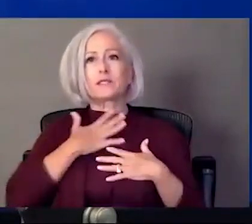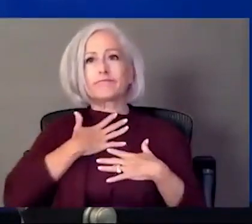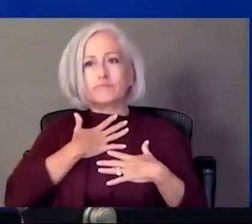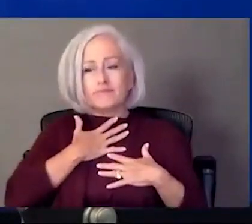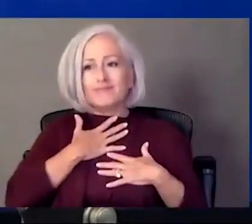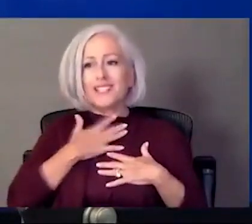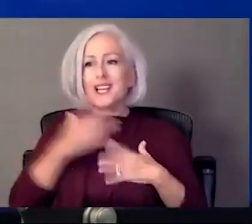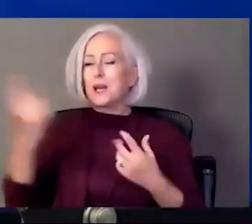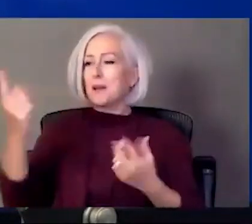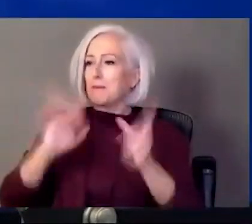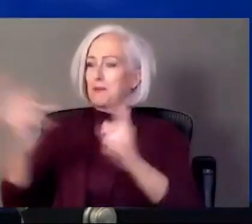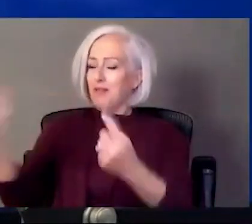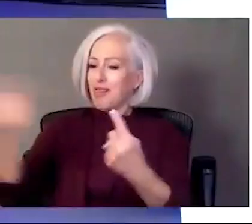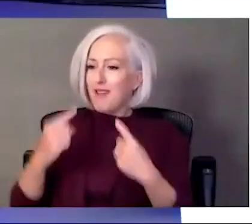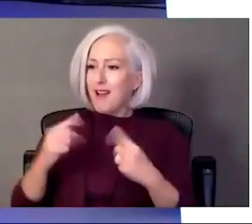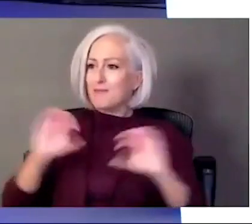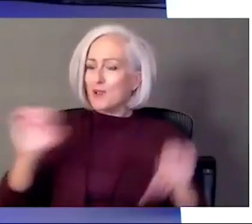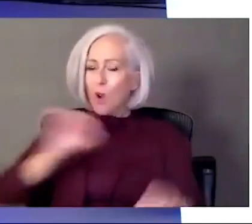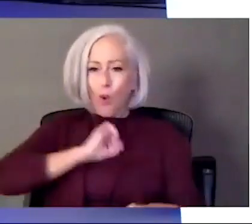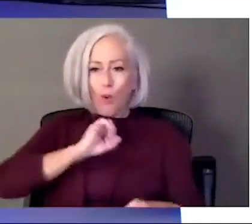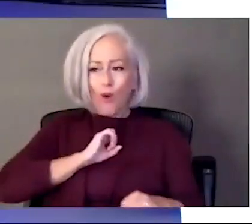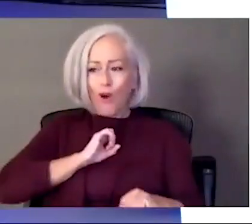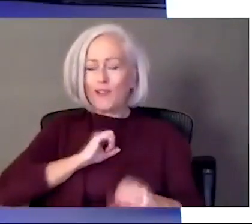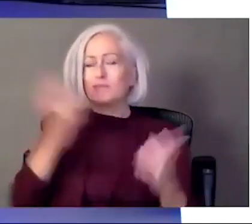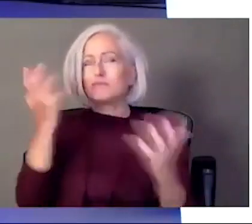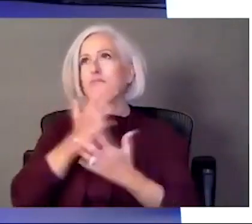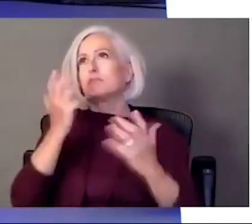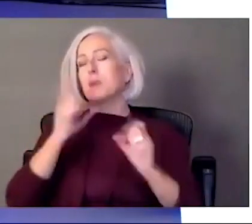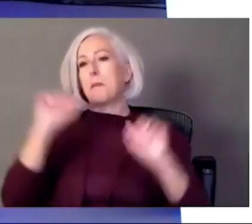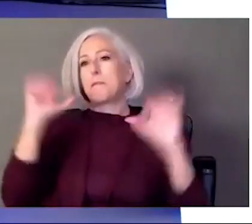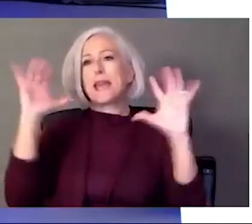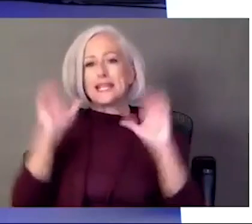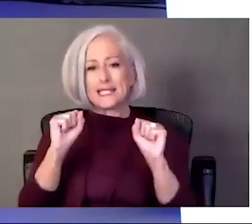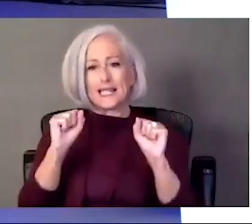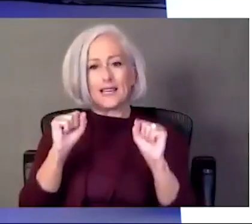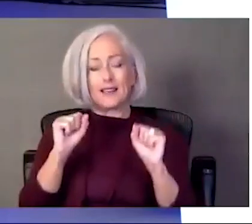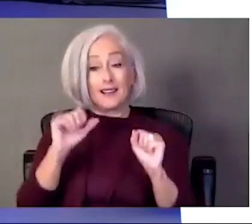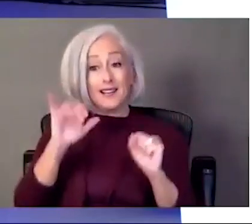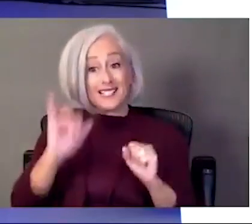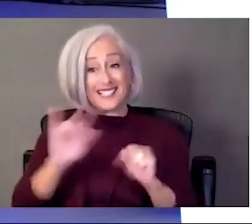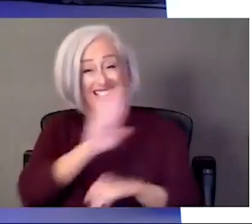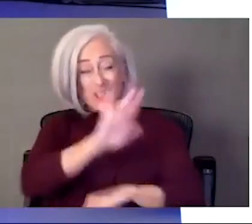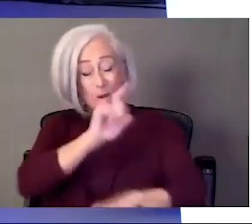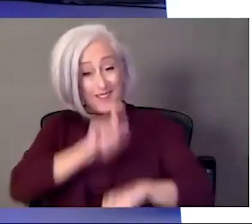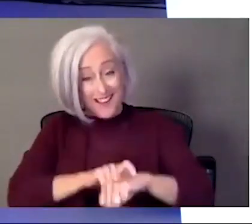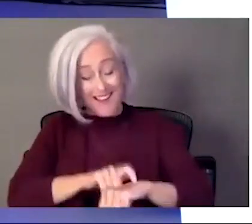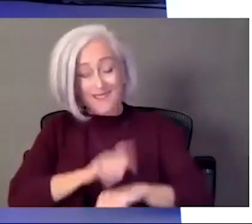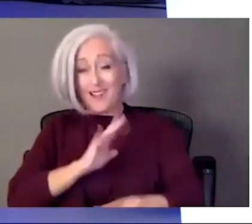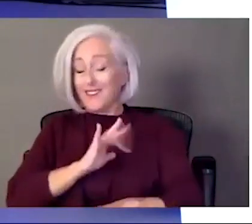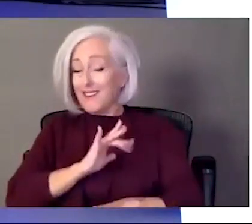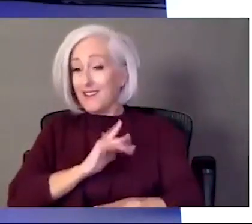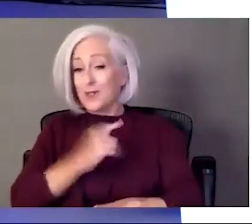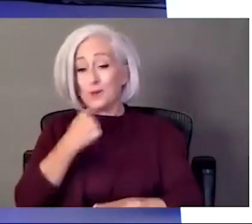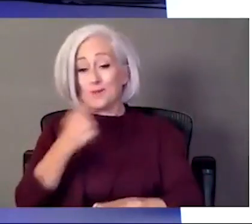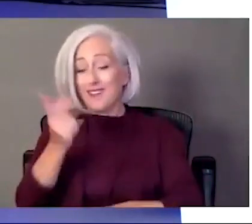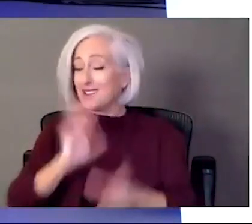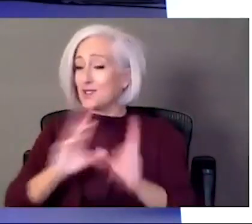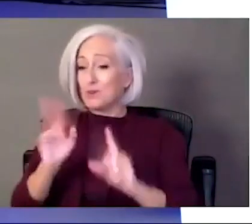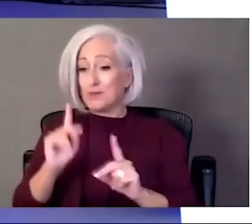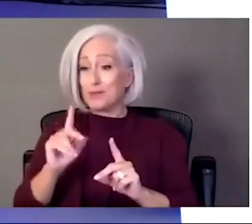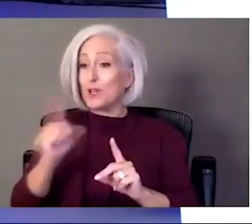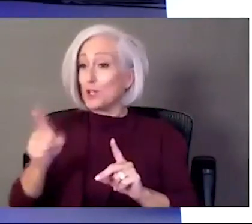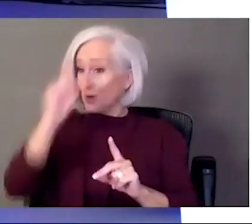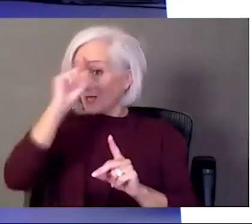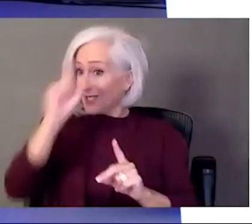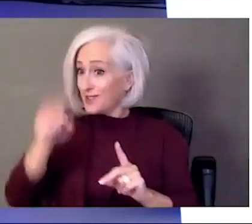so remarkable. I think, is this your moment? Very is this similar. your time Absolutely. when you get to say to people, you got to be thinking about retirement and how